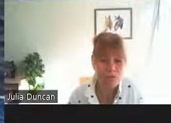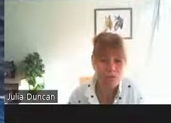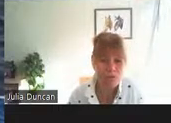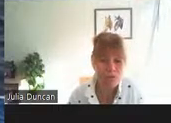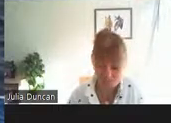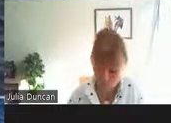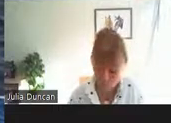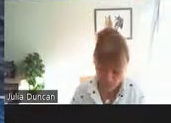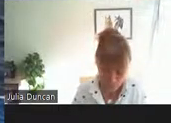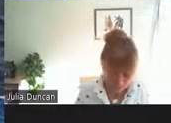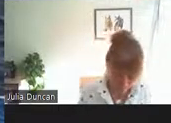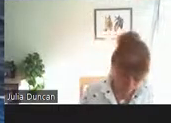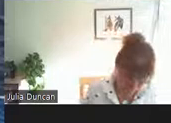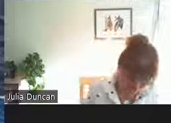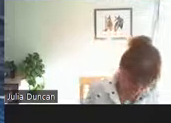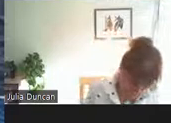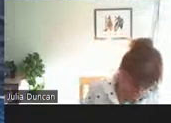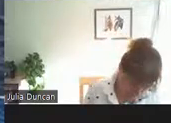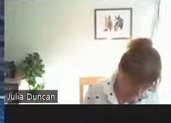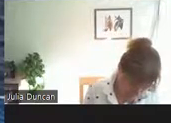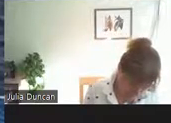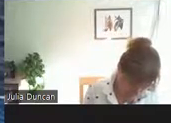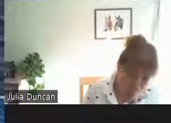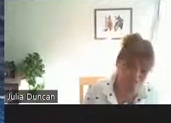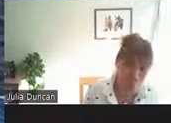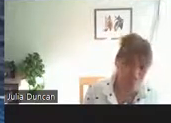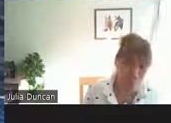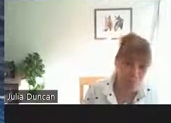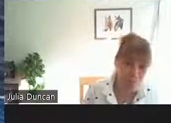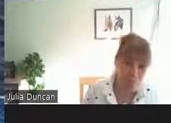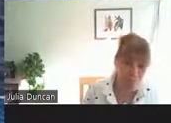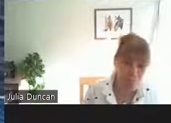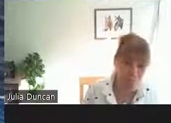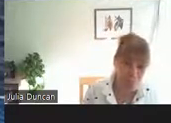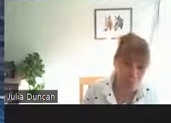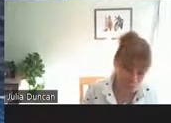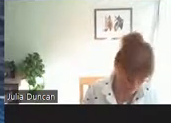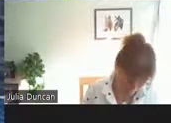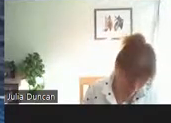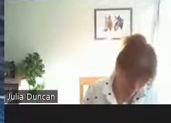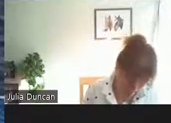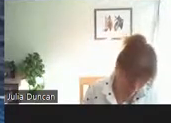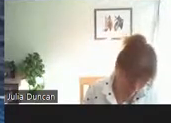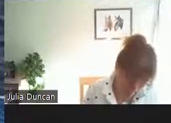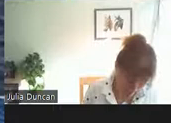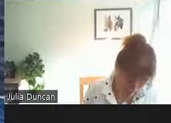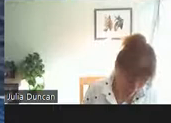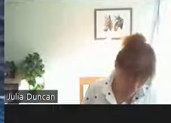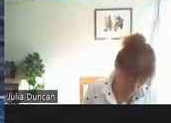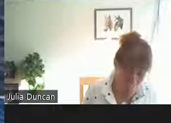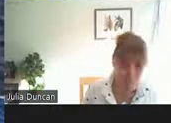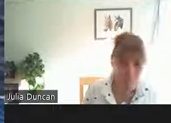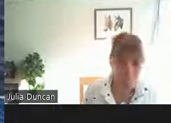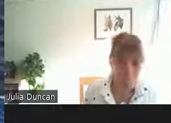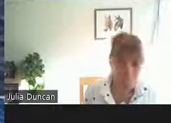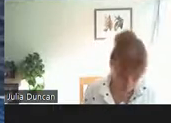So the sound is the correct answer. So if you recognise that, that's going to help you get the right answer.